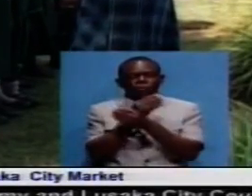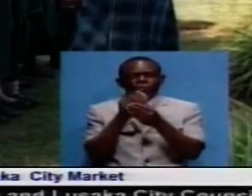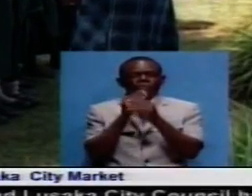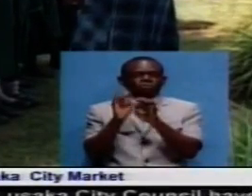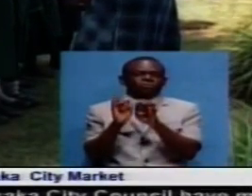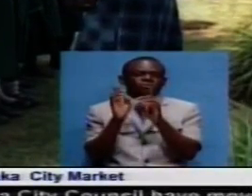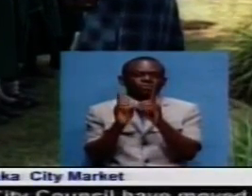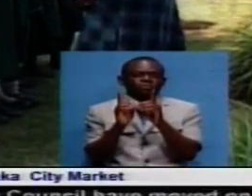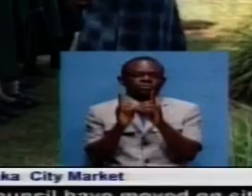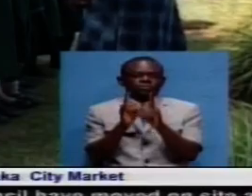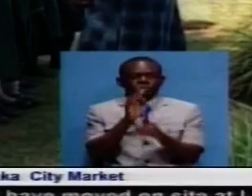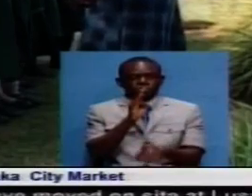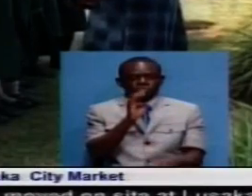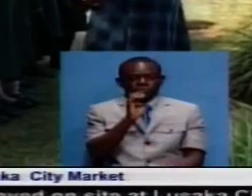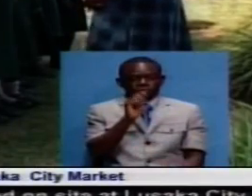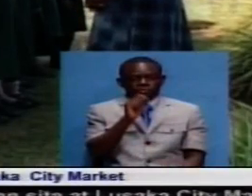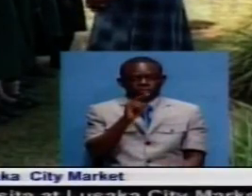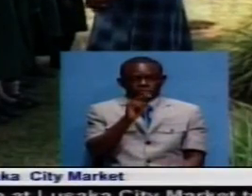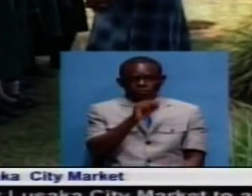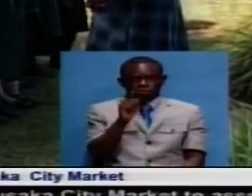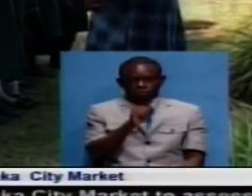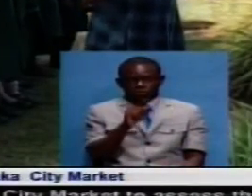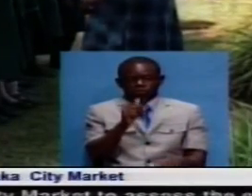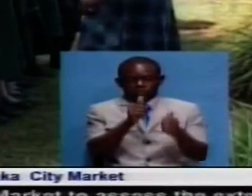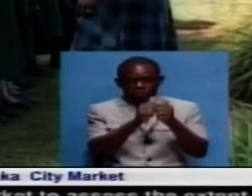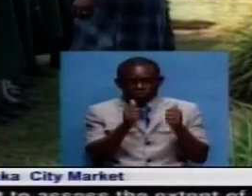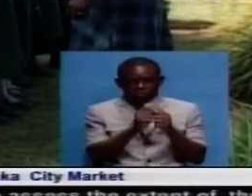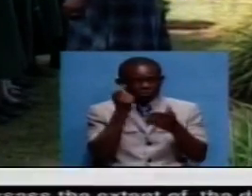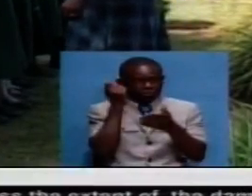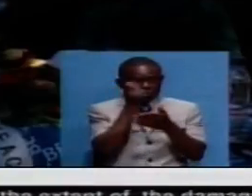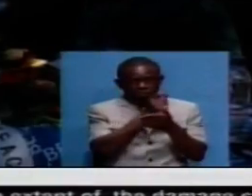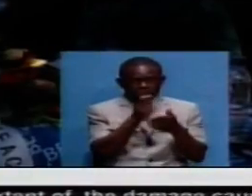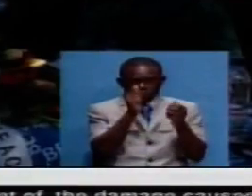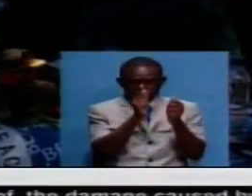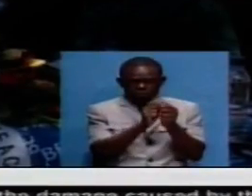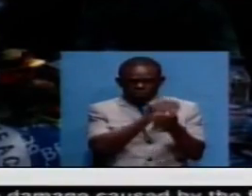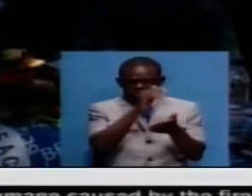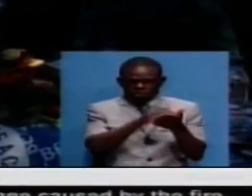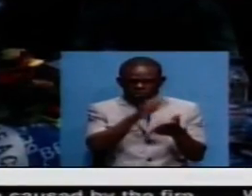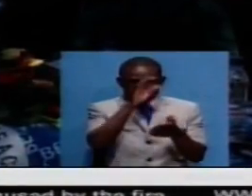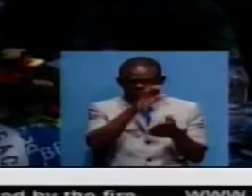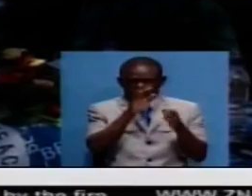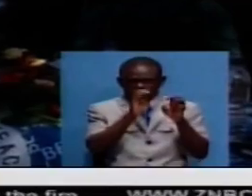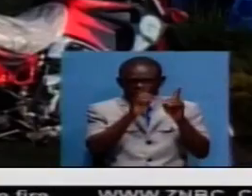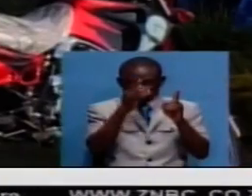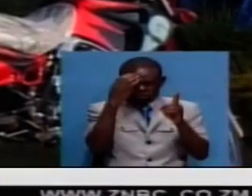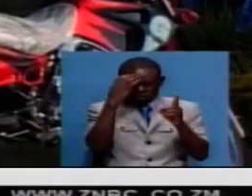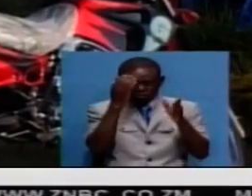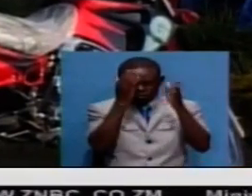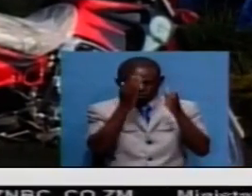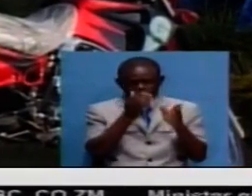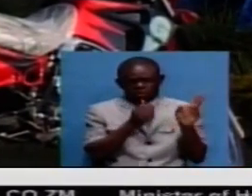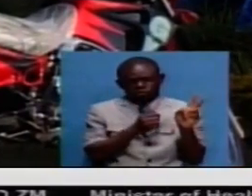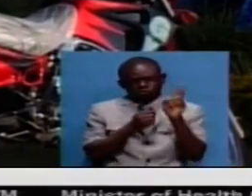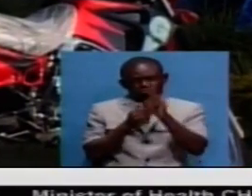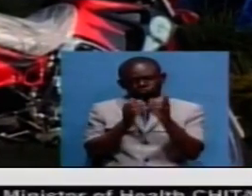General Secretary Jeffrey Simuntala, led by Central Province Education Officer Jennifer Chishimba, are at this school to deliver these gifts to different